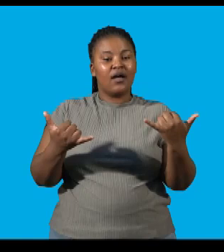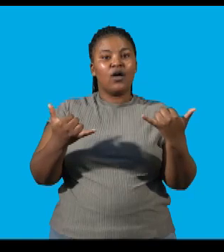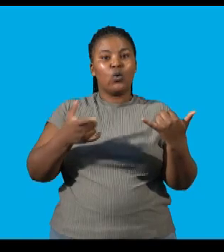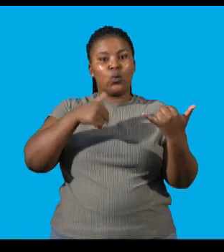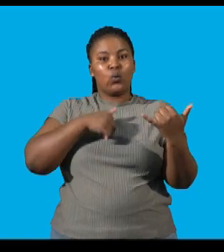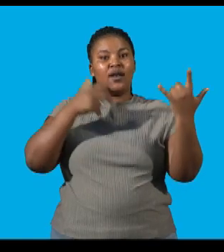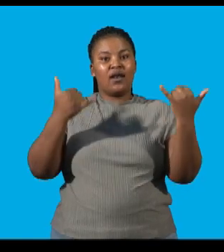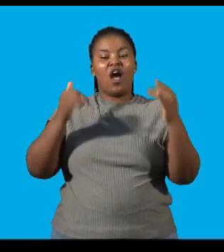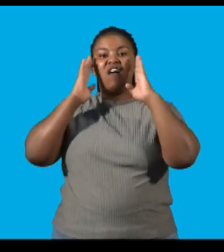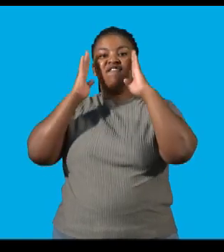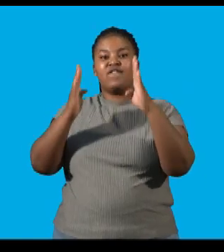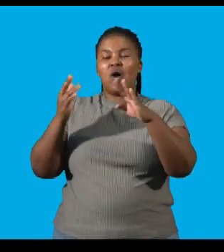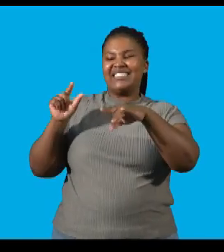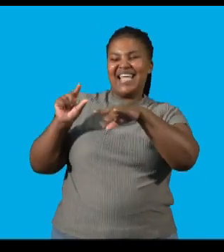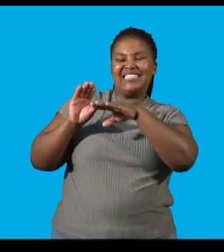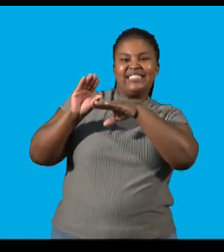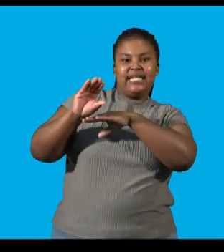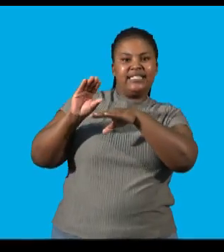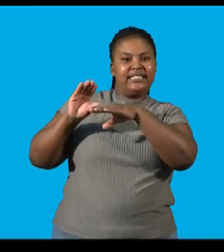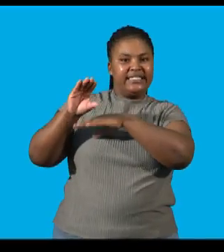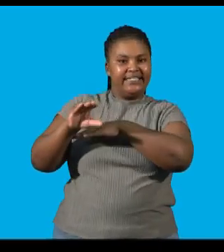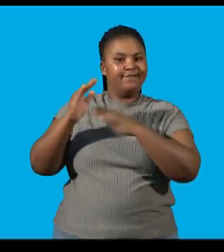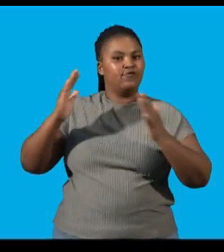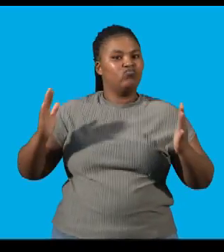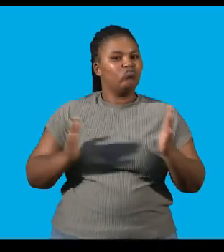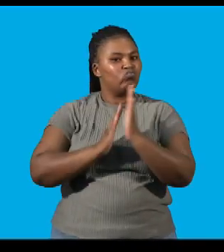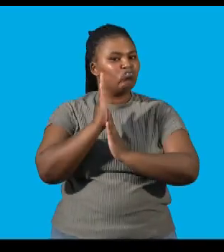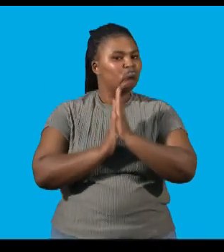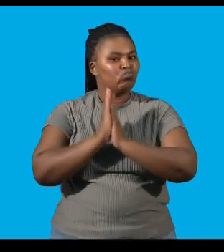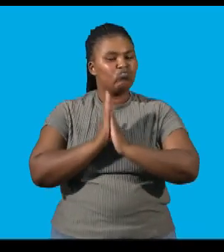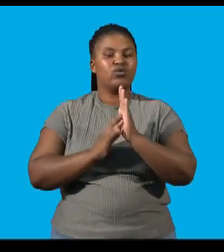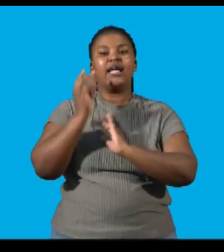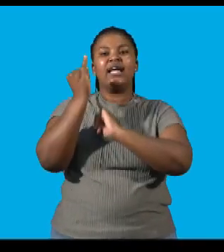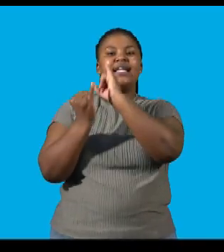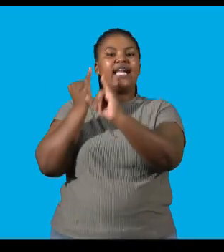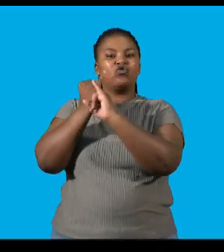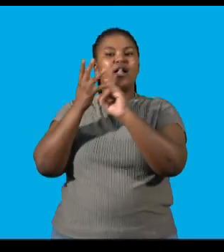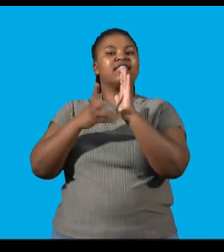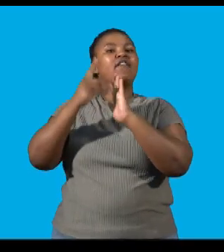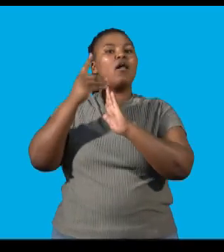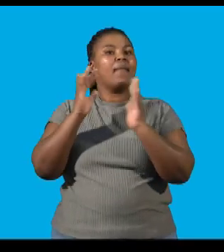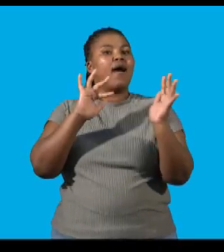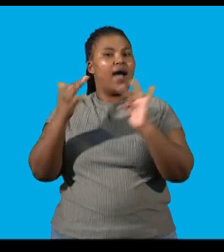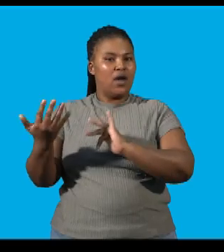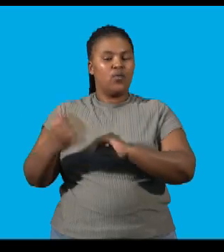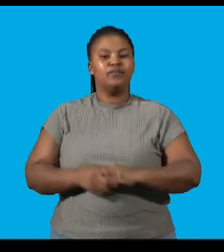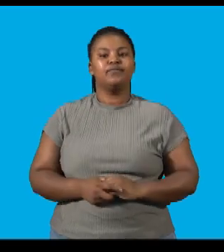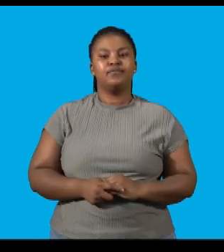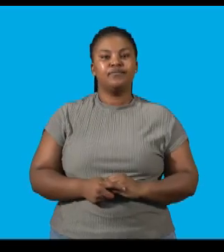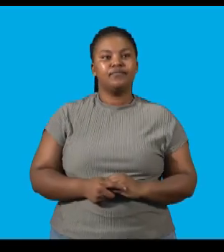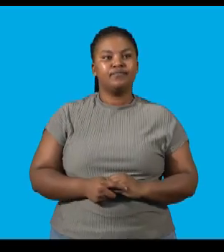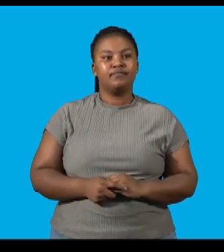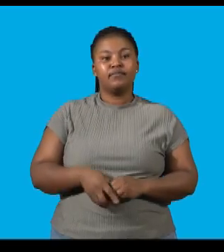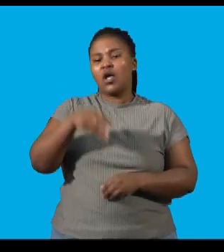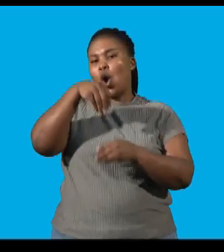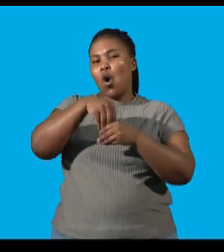section, we are going to look at the incentives to encourage industrial development.